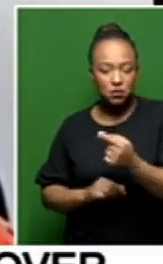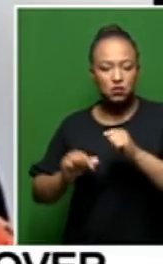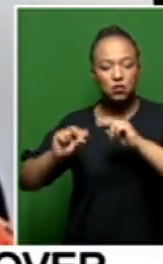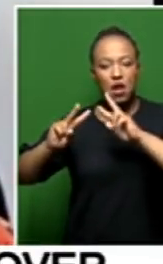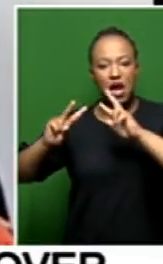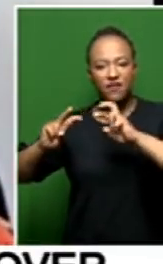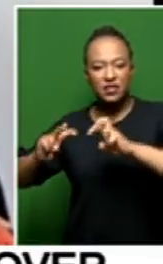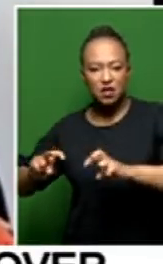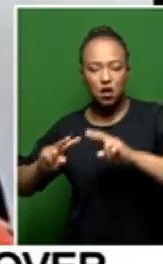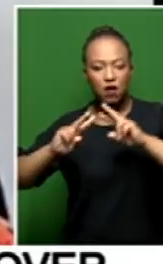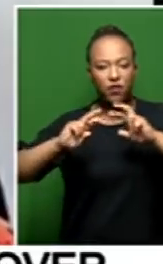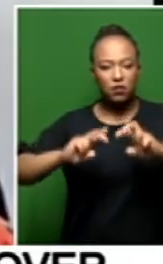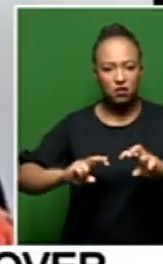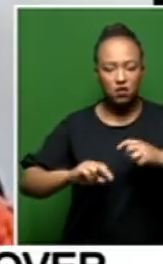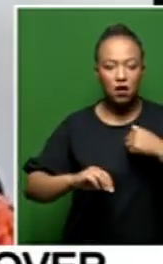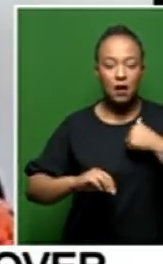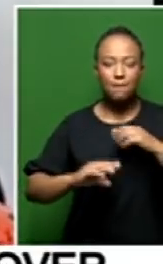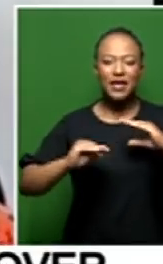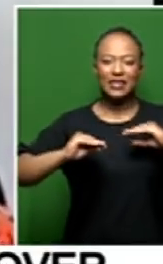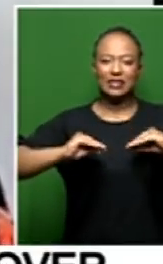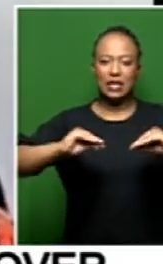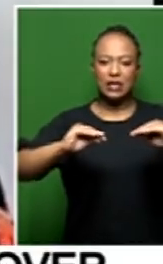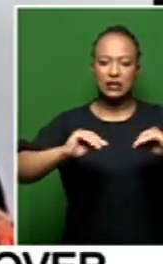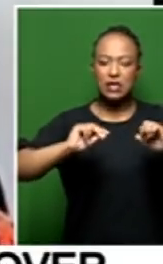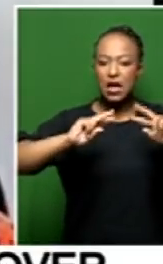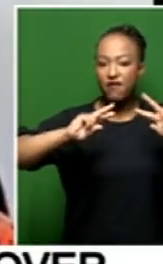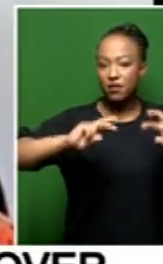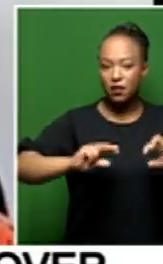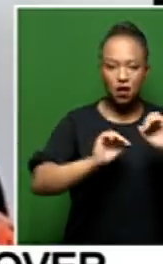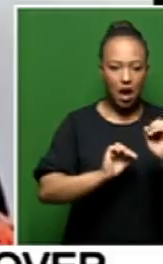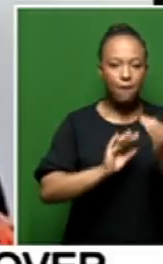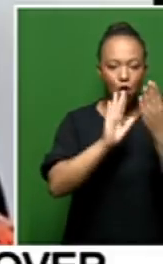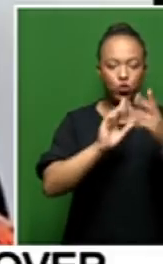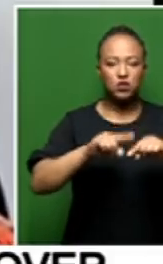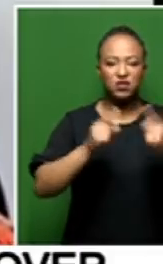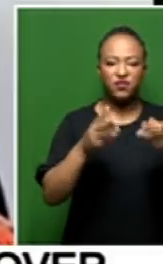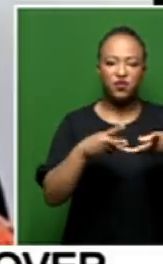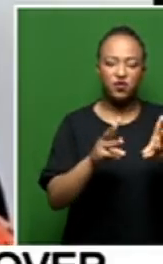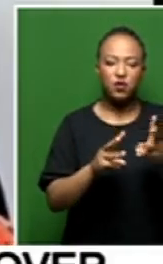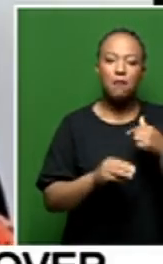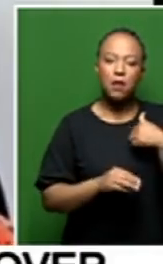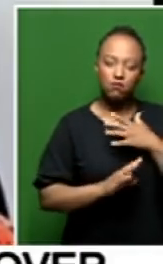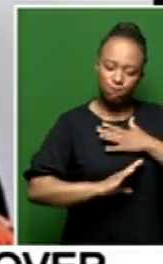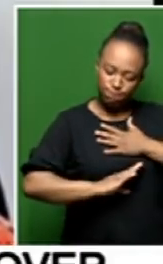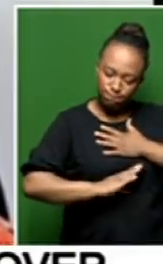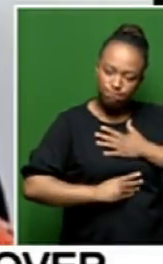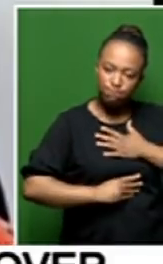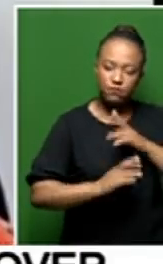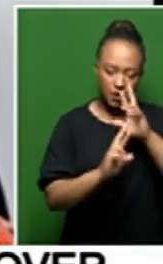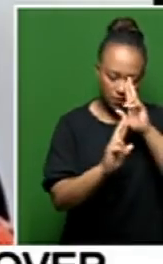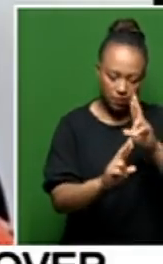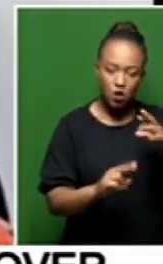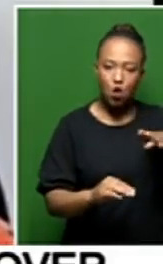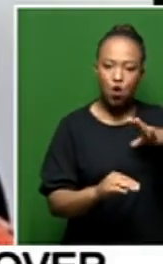their way. I teach investigations. I have a particular approach, but I respect that the Commission took an approach that